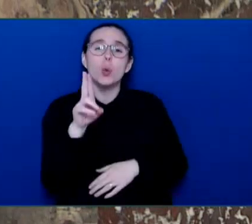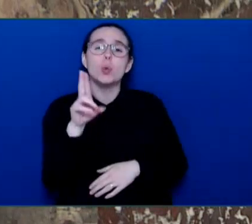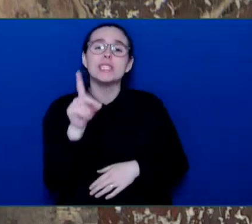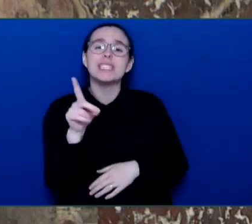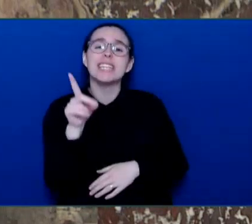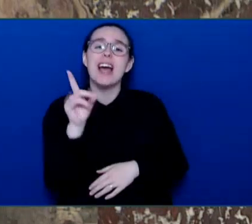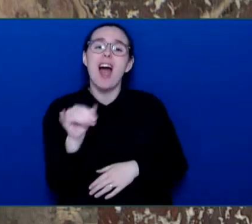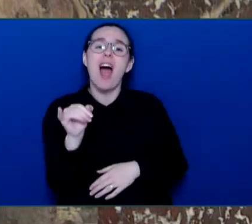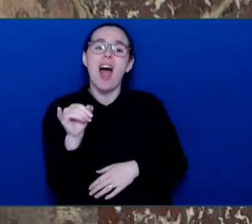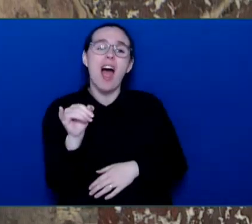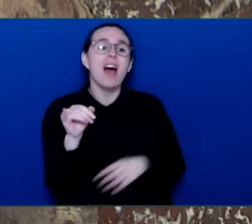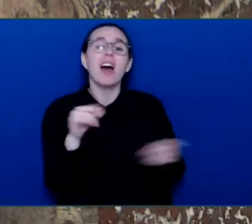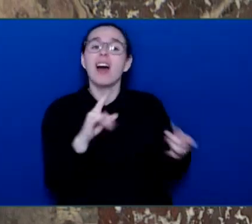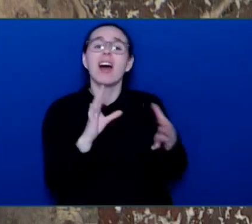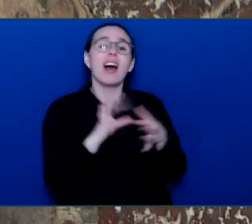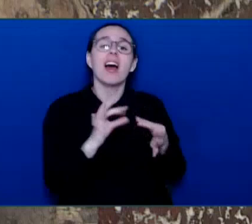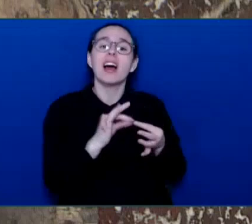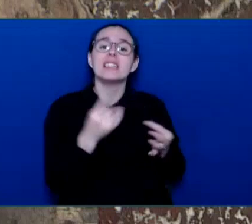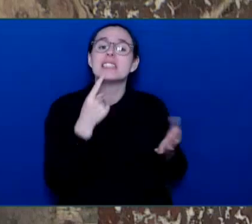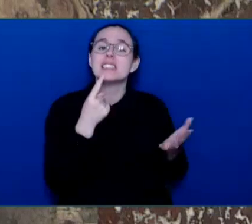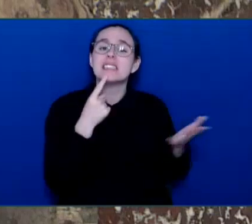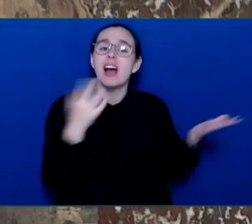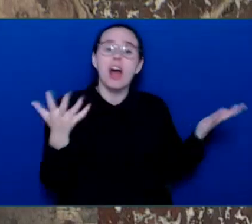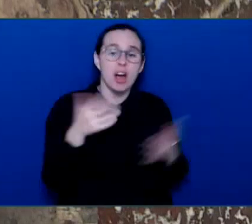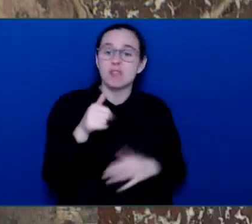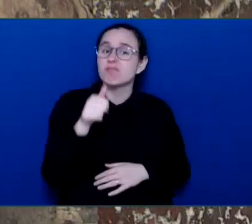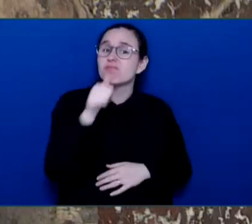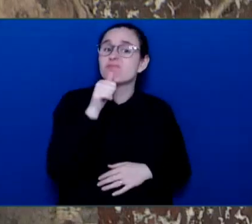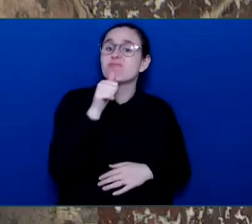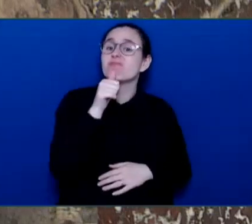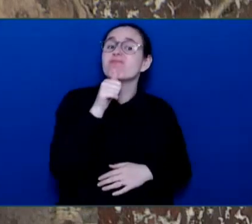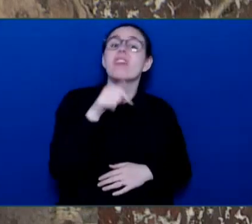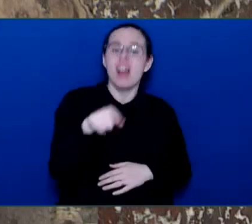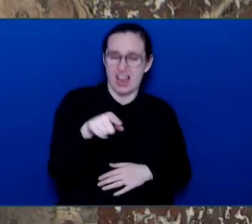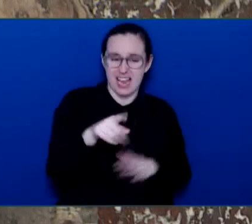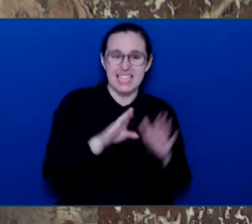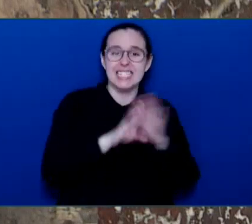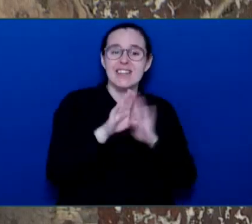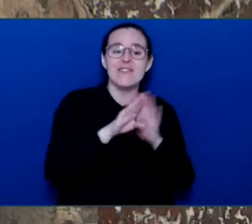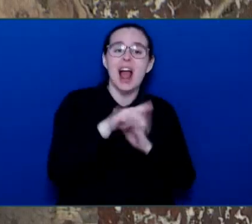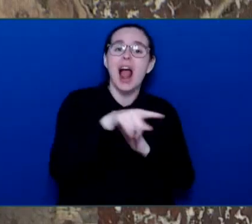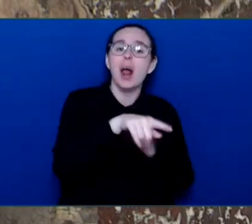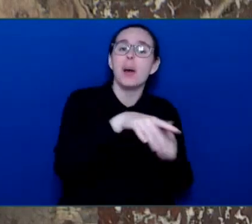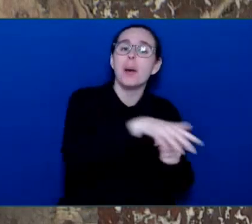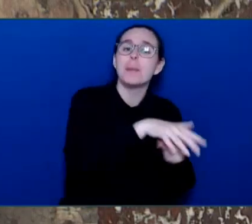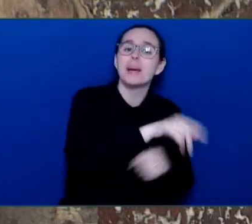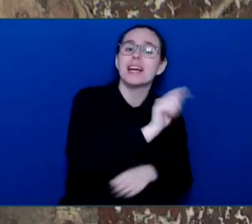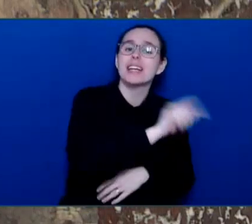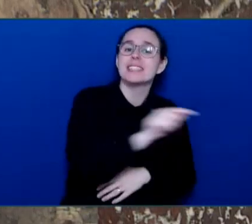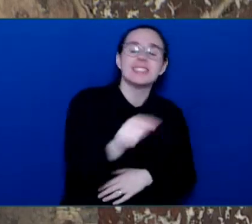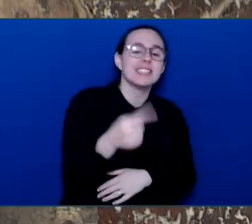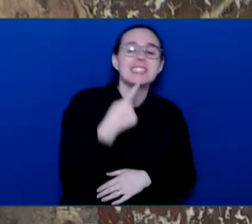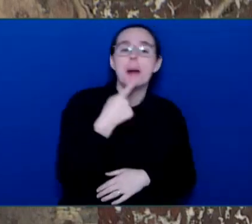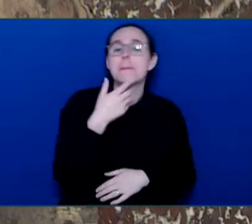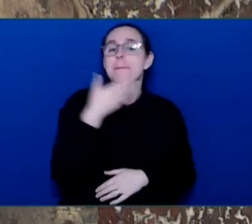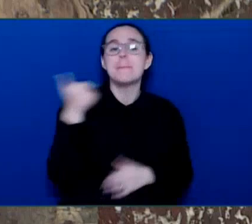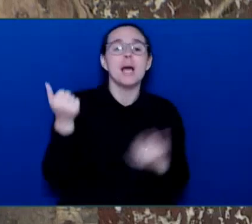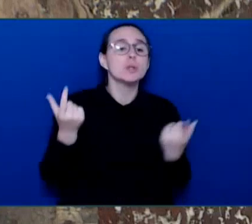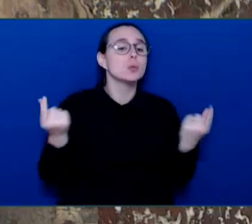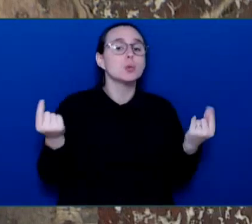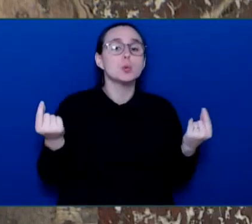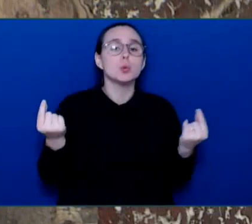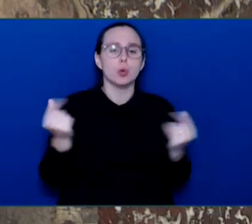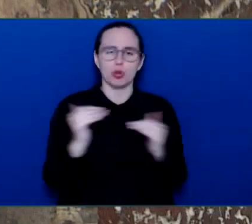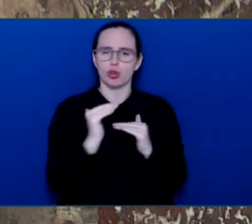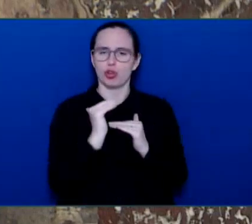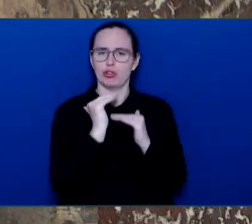of developers in her area like her was restricting the supply of housing. That's what she